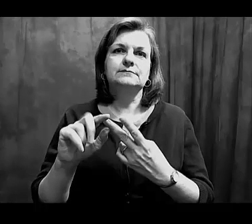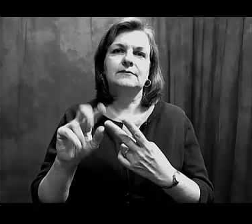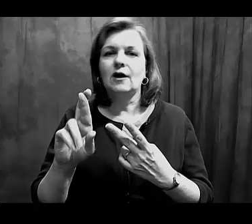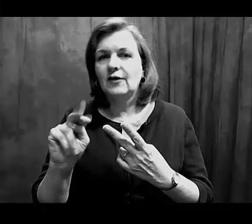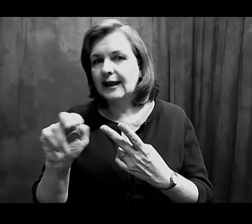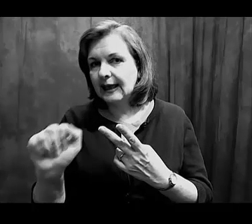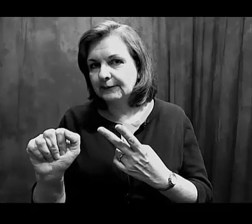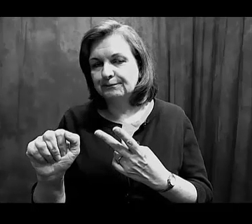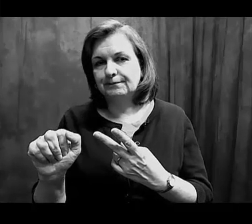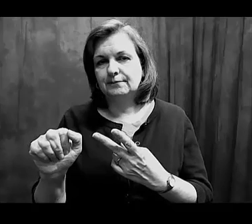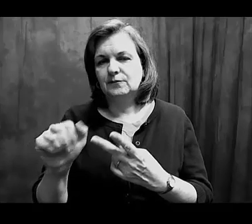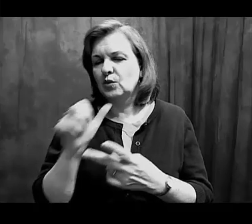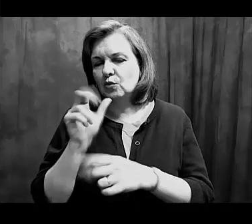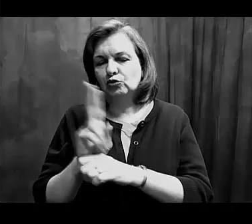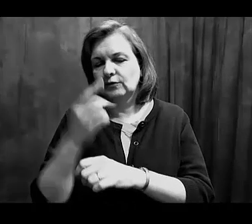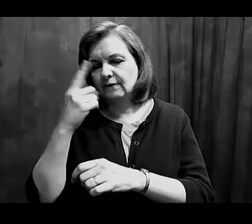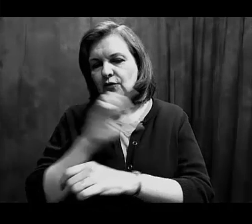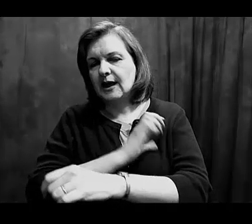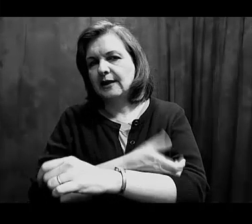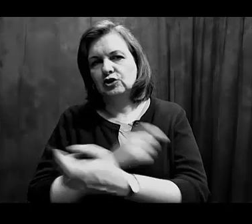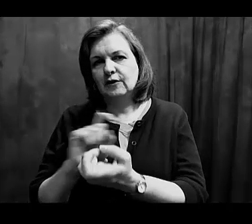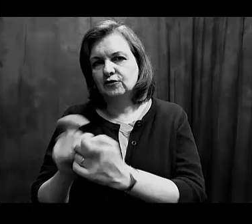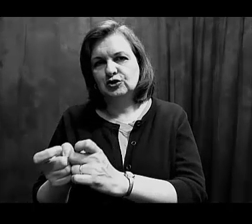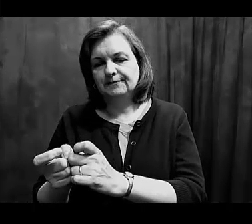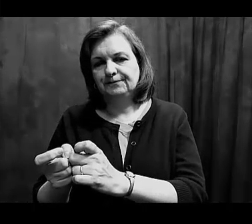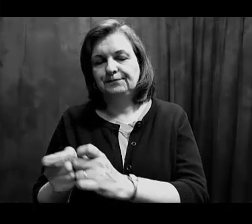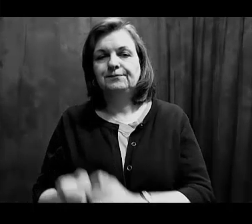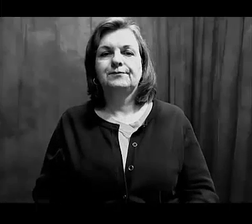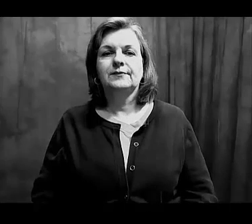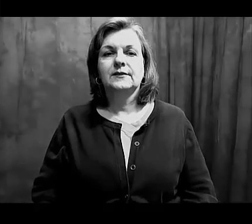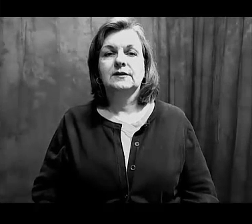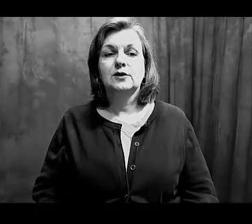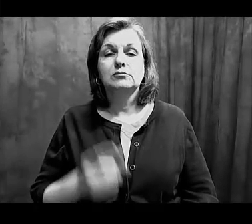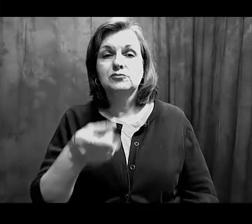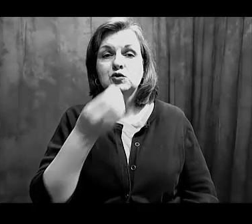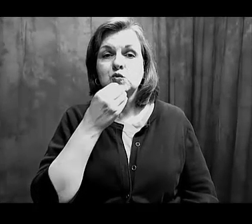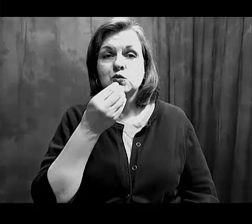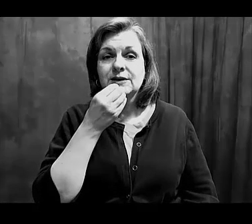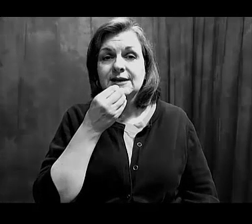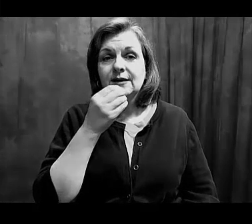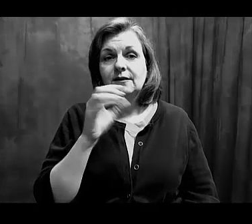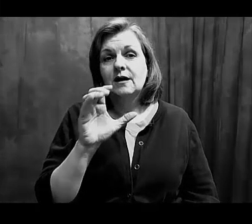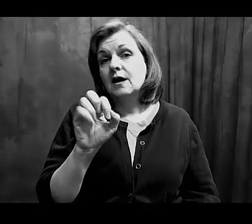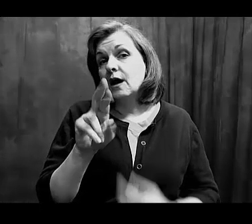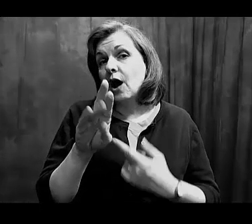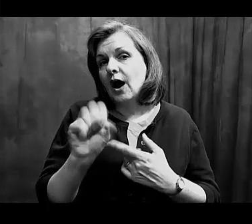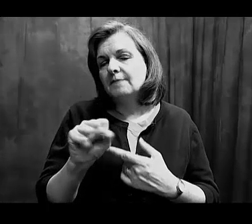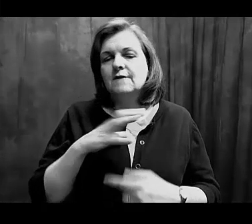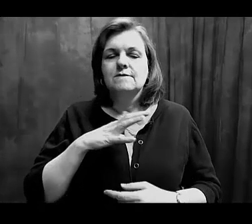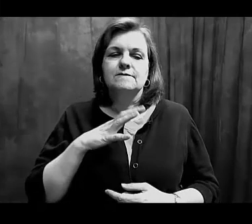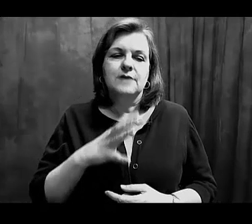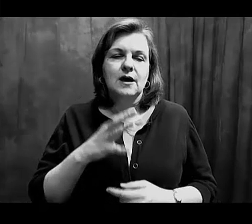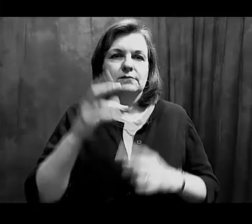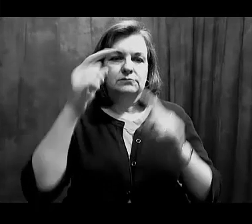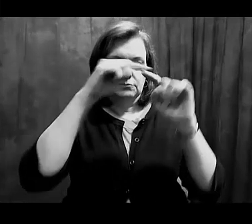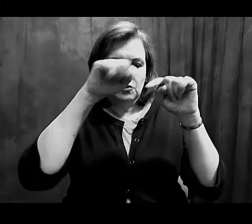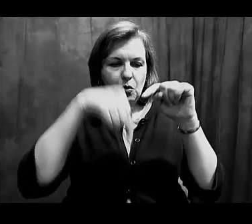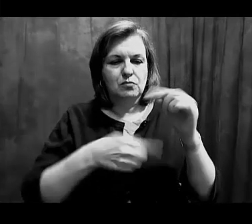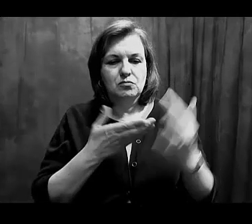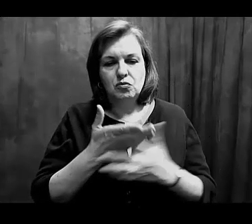So we don't want to use them for energy conversion type processes. So if we put in